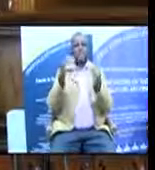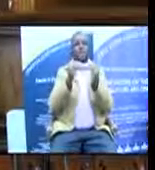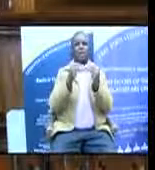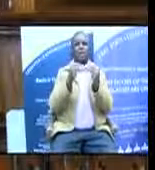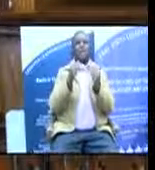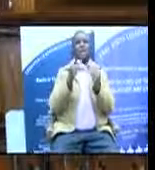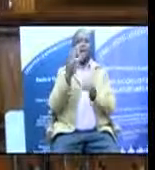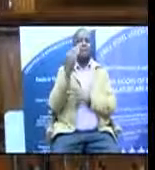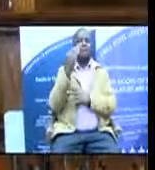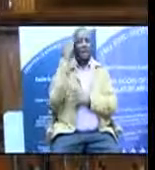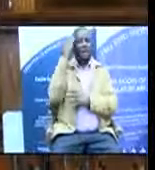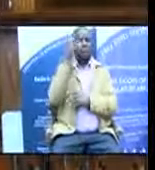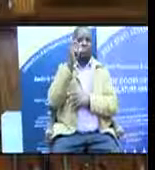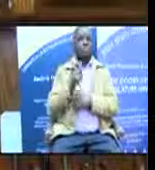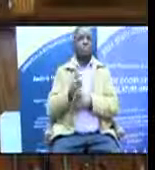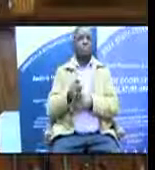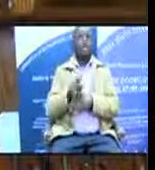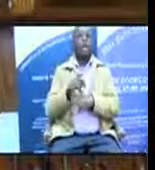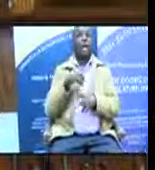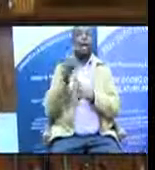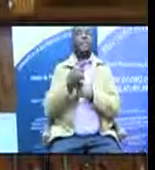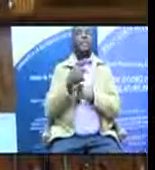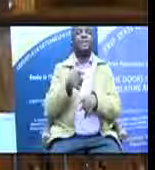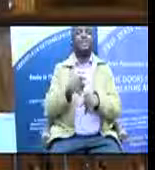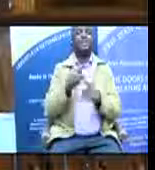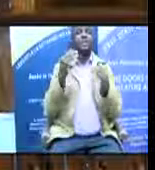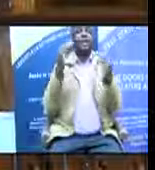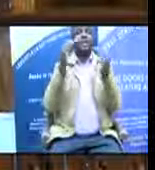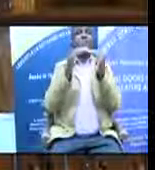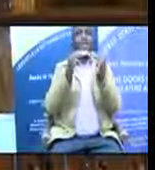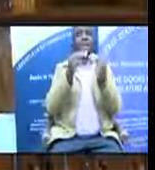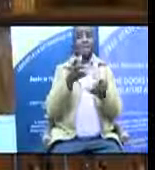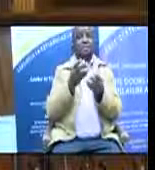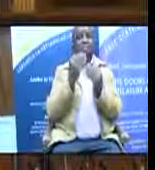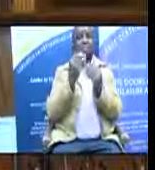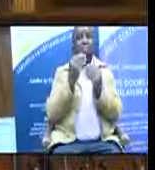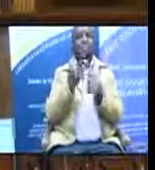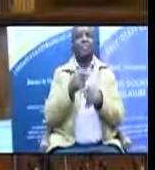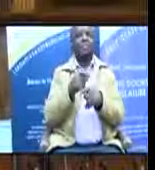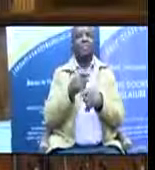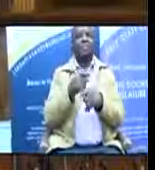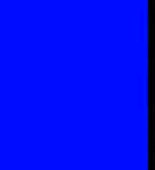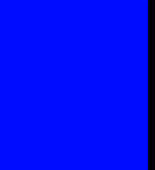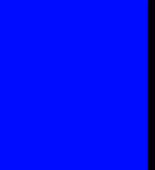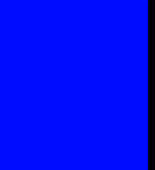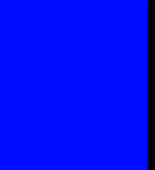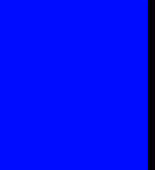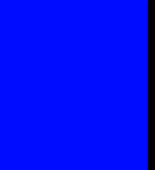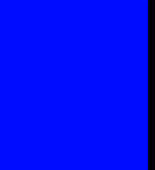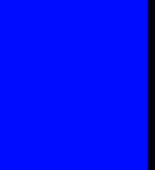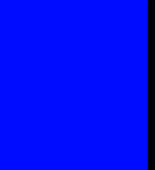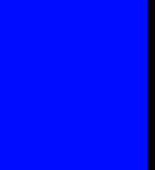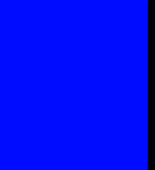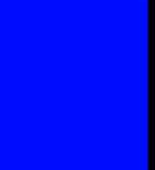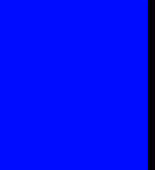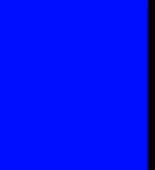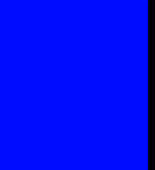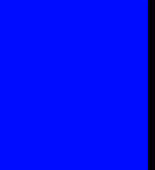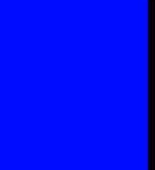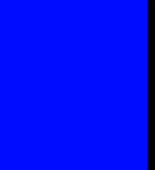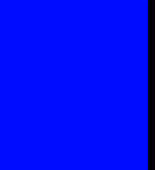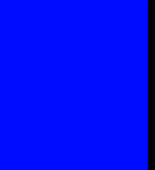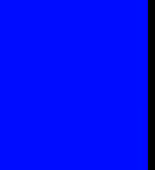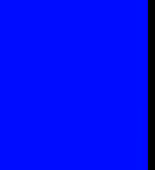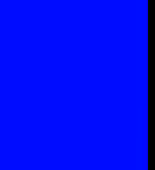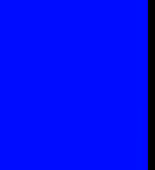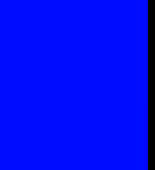Nelson Mandela, after the dawn of democracy, said, open quote, after climbing a great